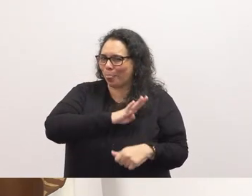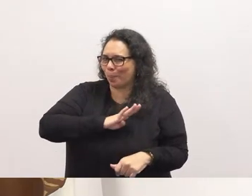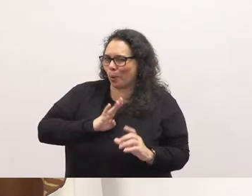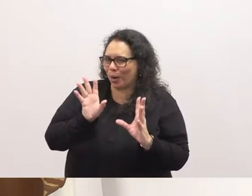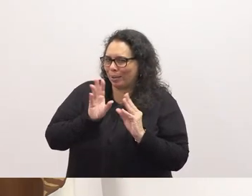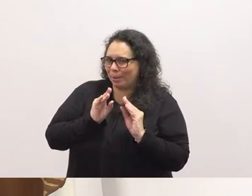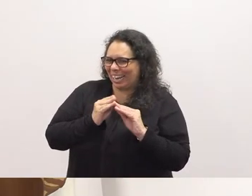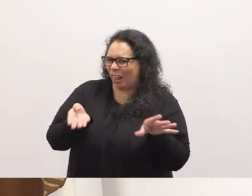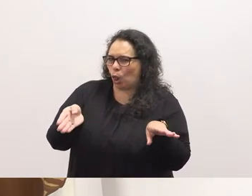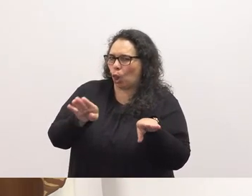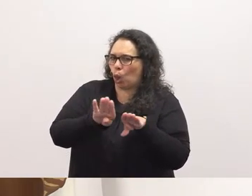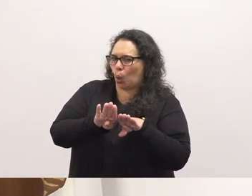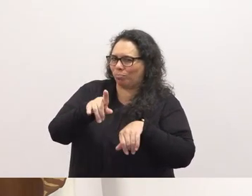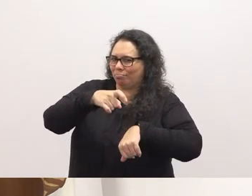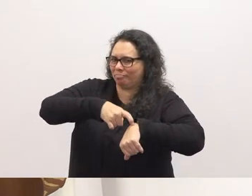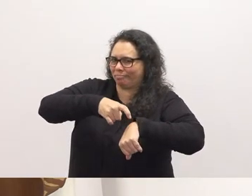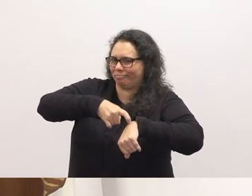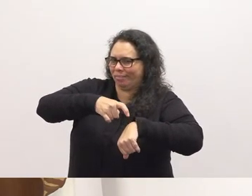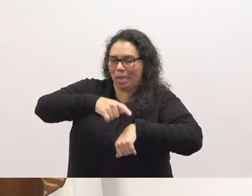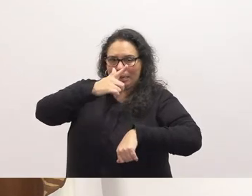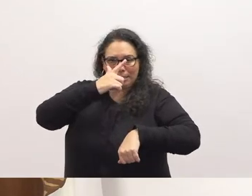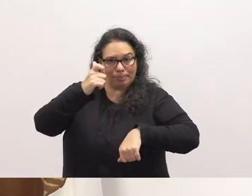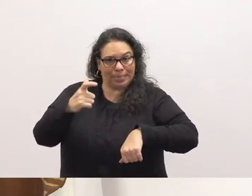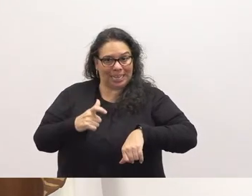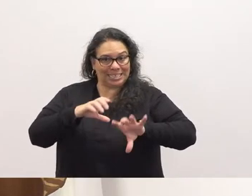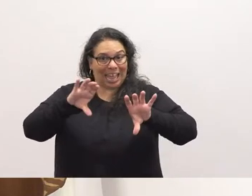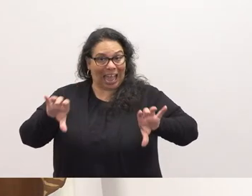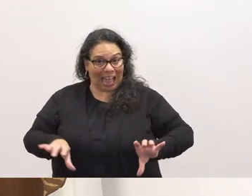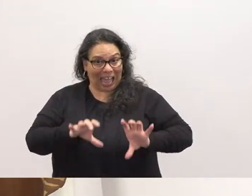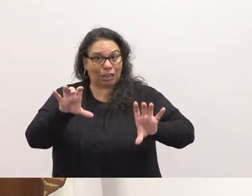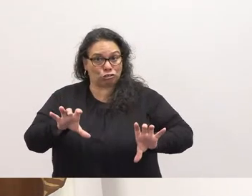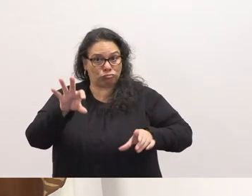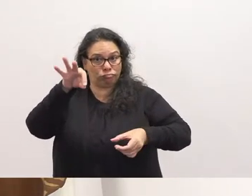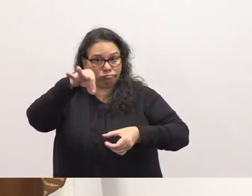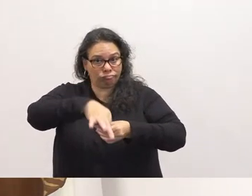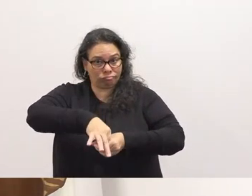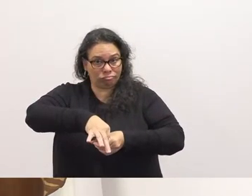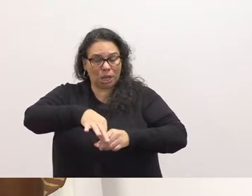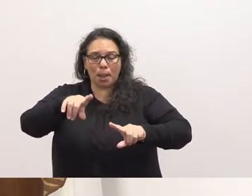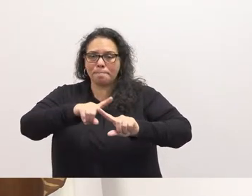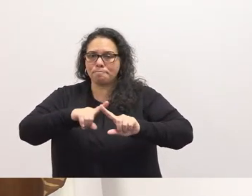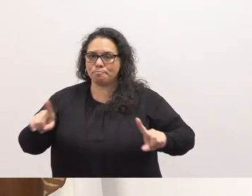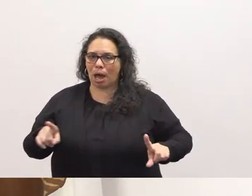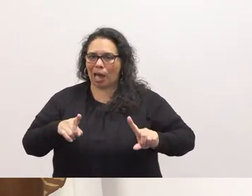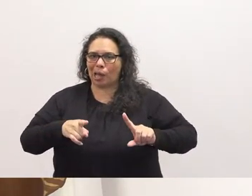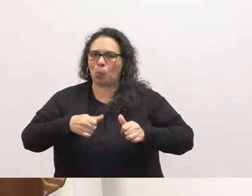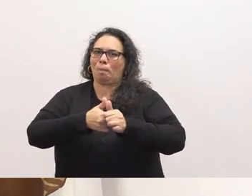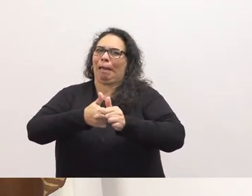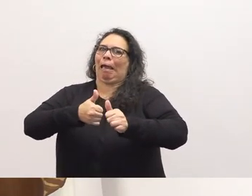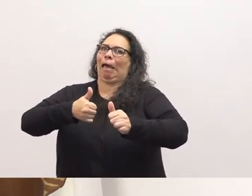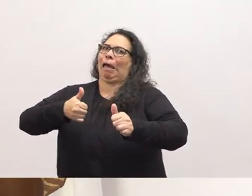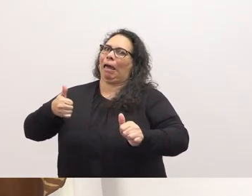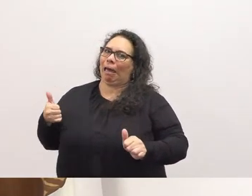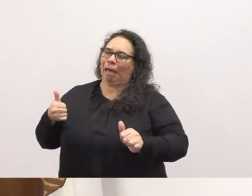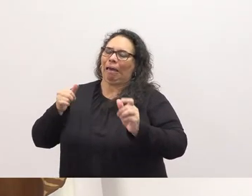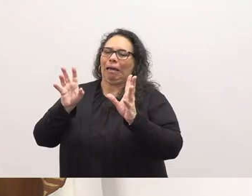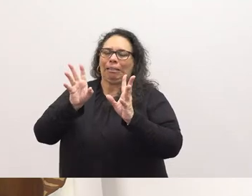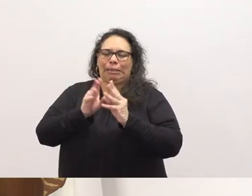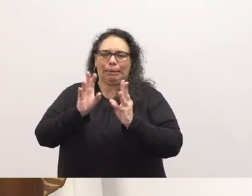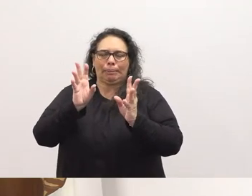in closed session. Because there was actually an action we took, but like I said, we're all running behind and our meetings